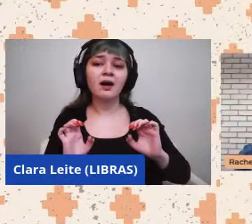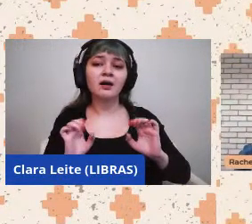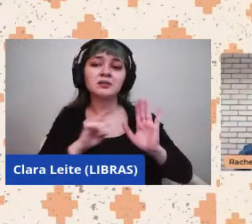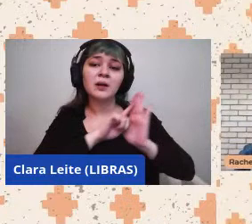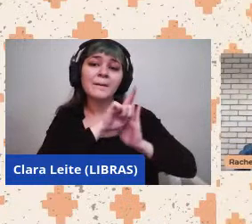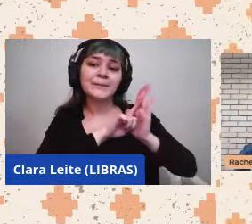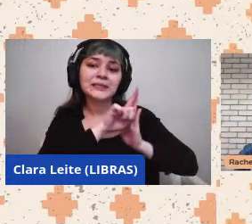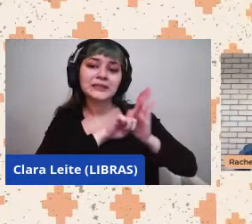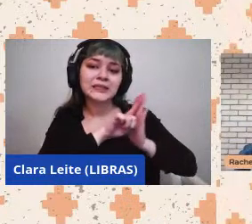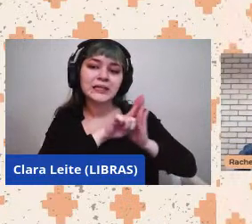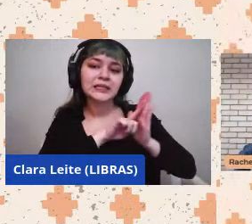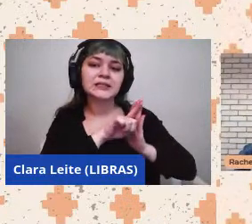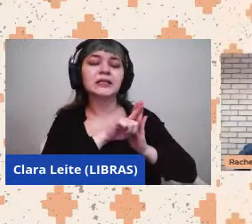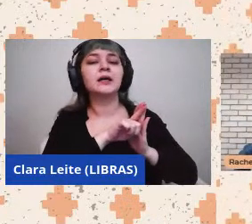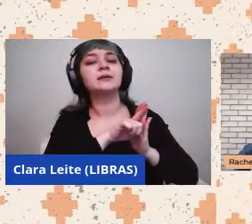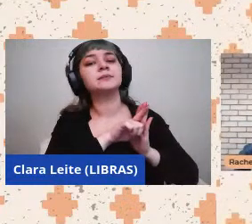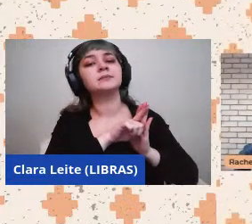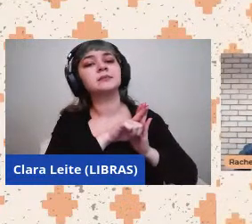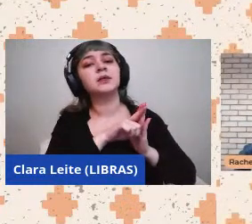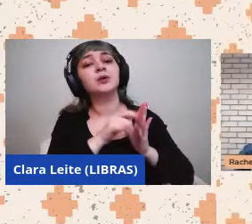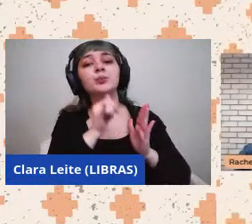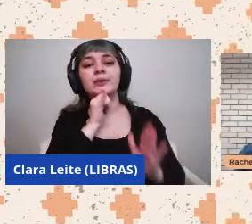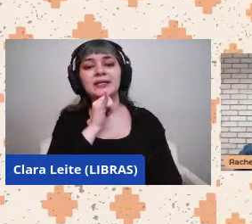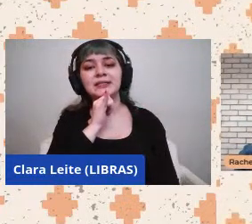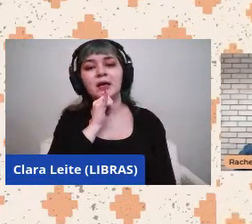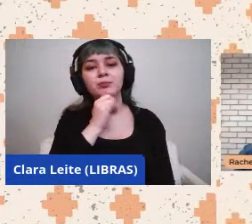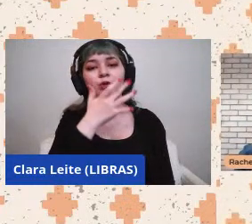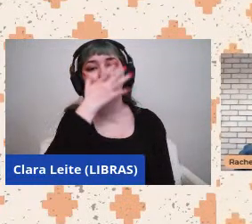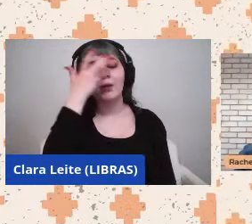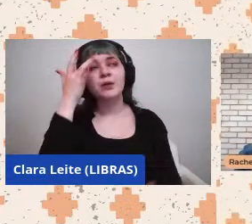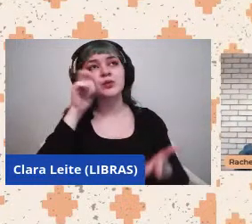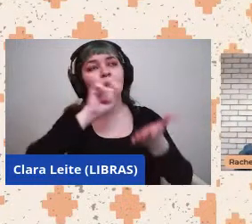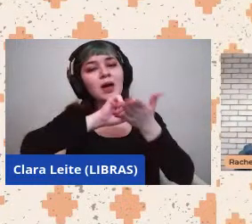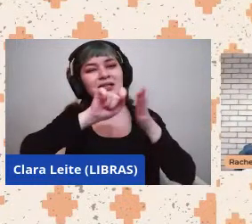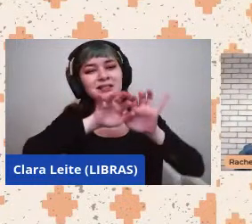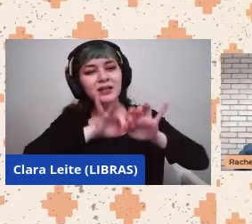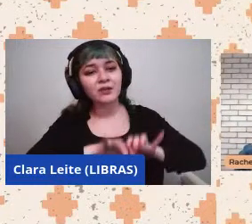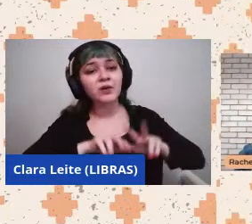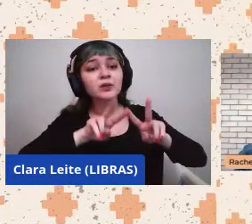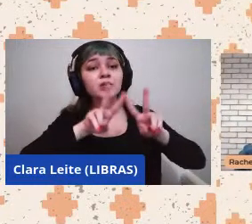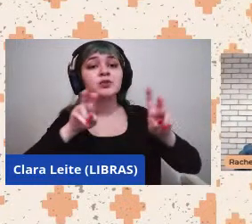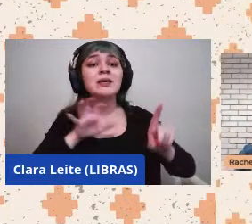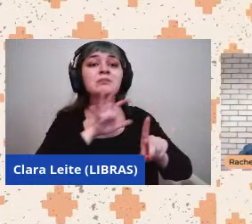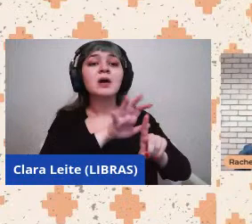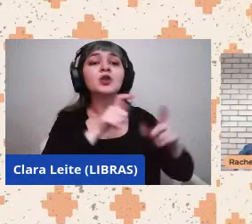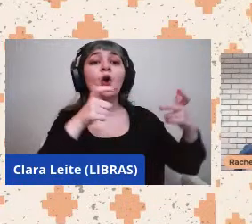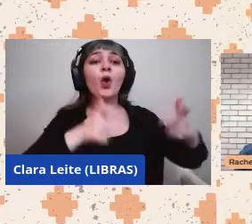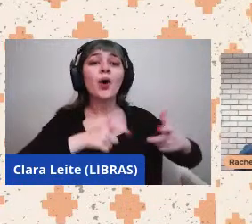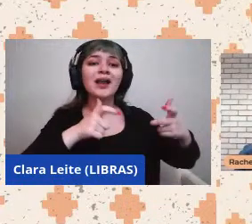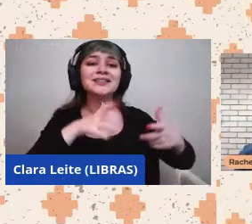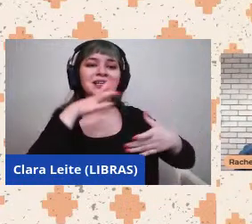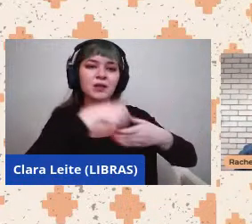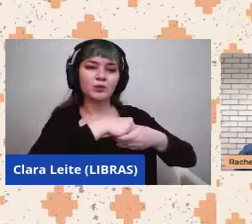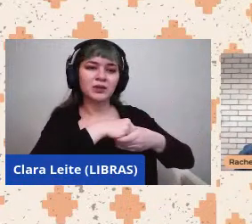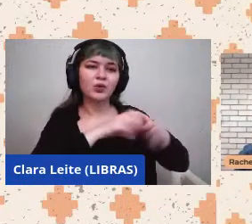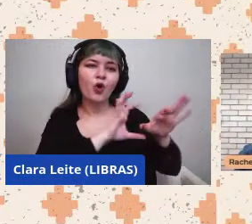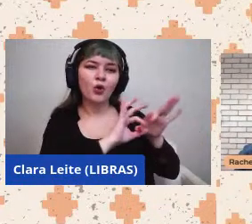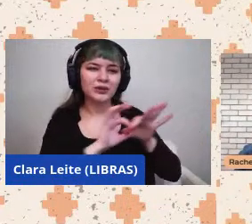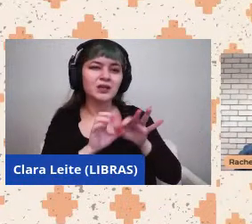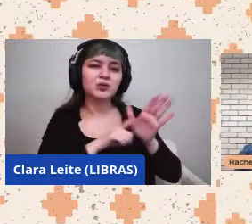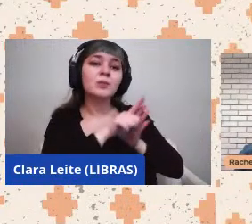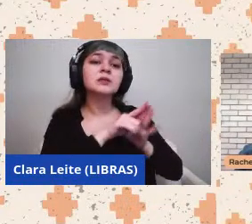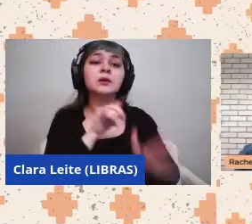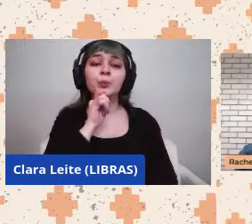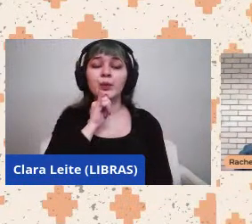research design. So for example, people writing quite a lot about the impact of location of research, both on terms of, does